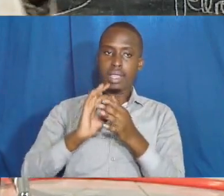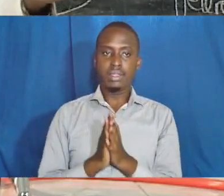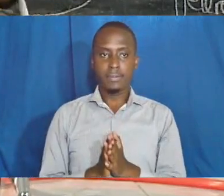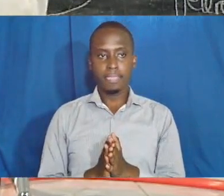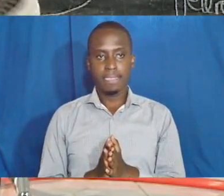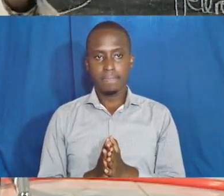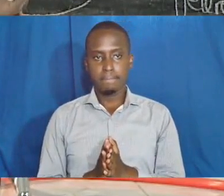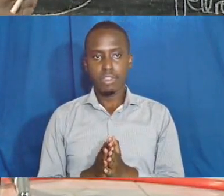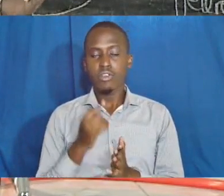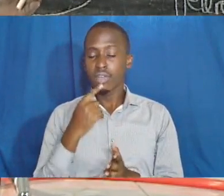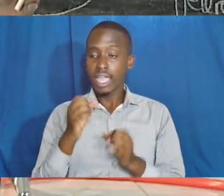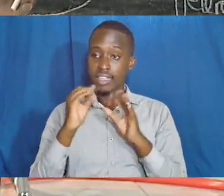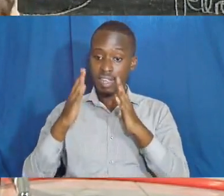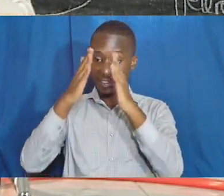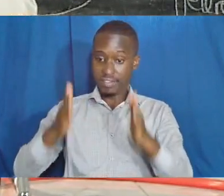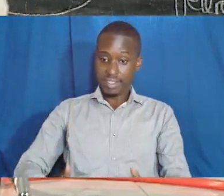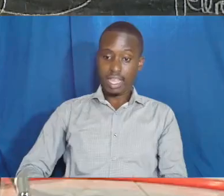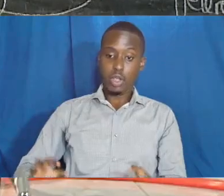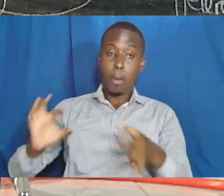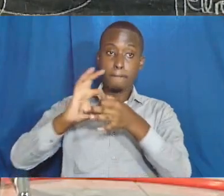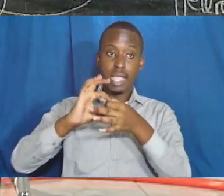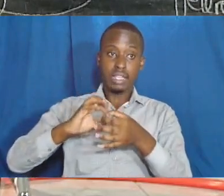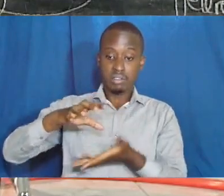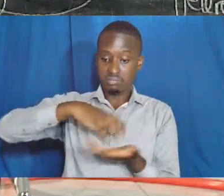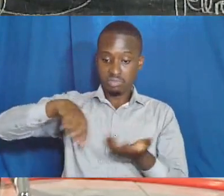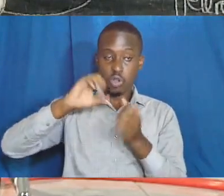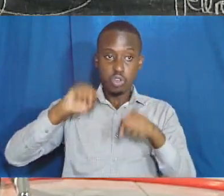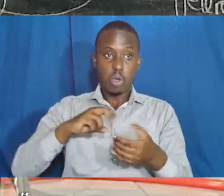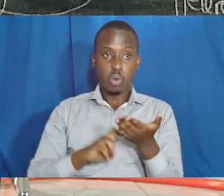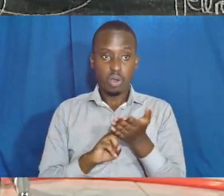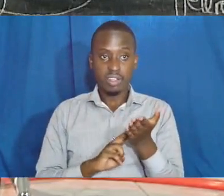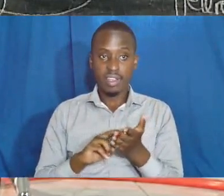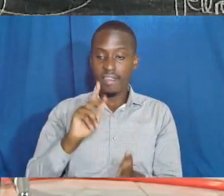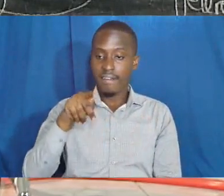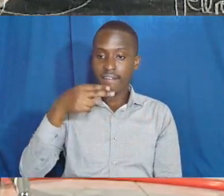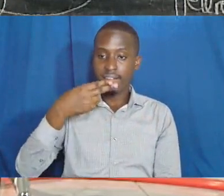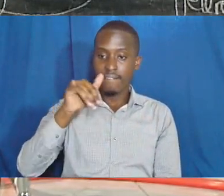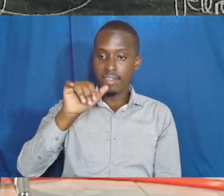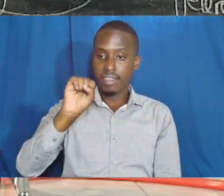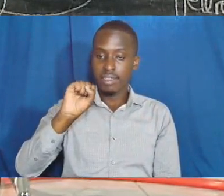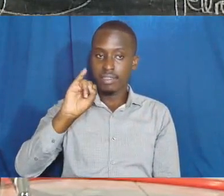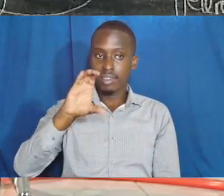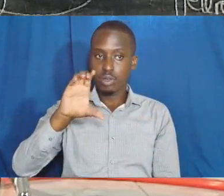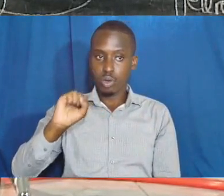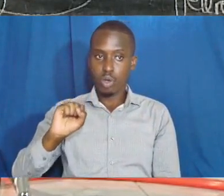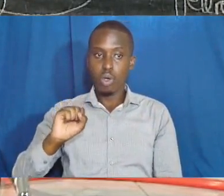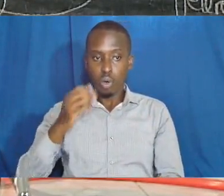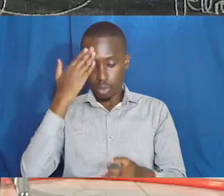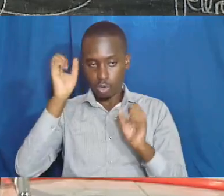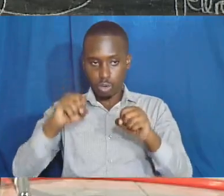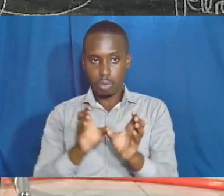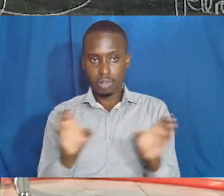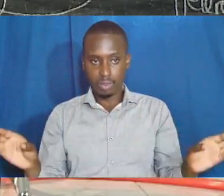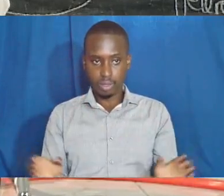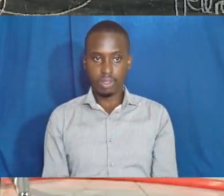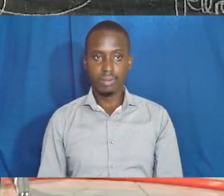So it means if they are physically combined, it means you can use a physical method to separate them. For example, if